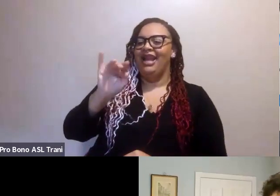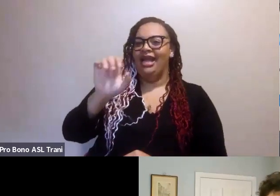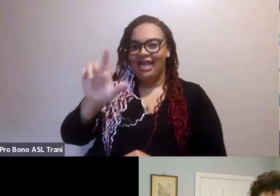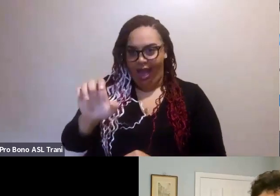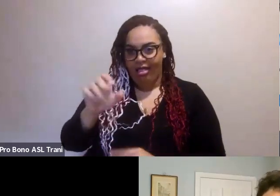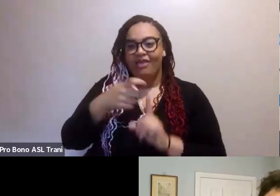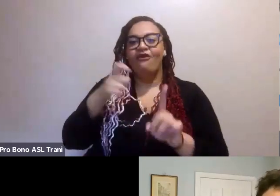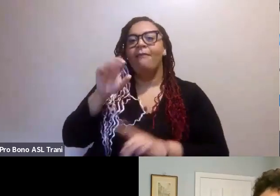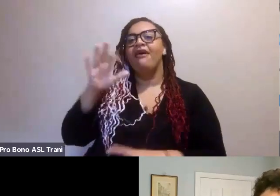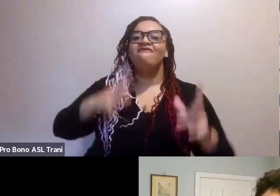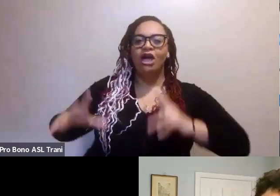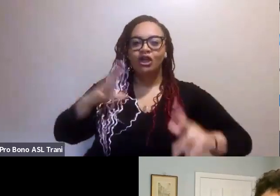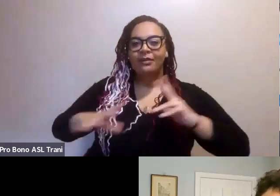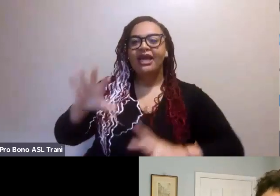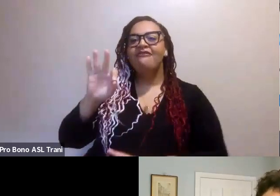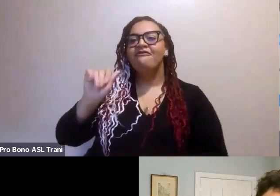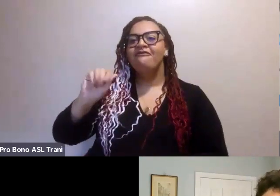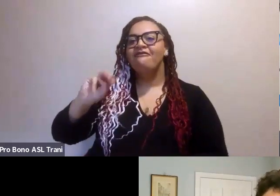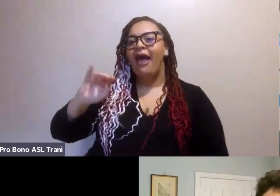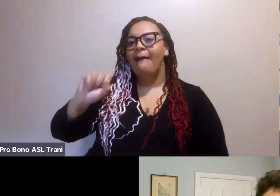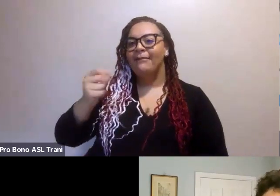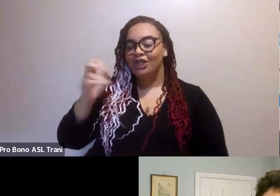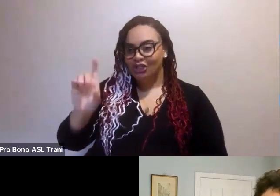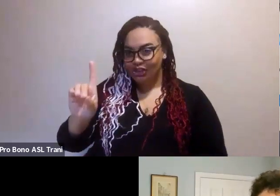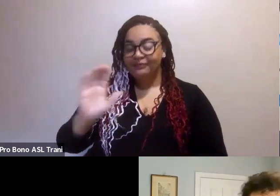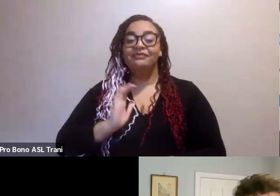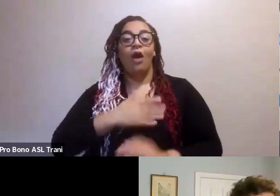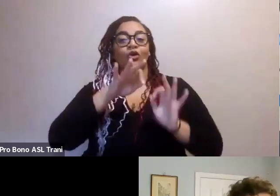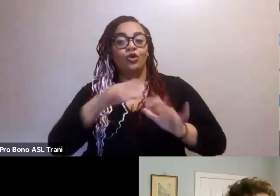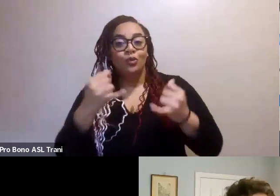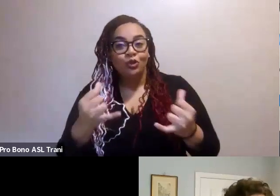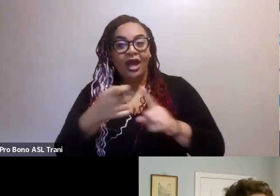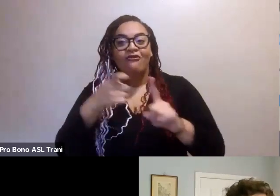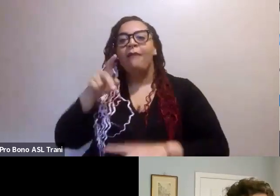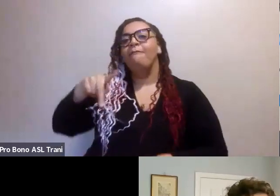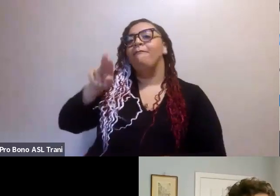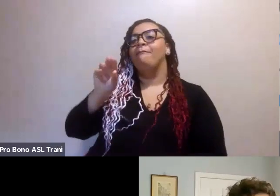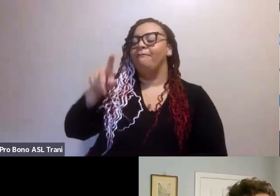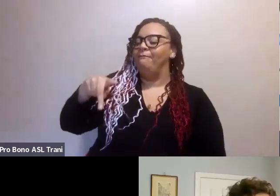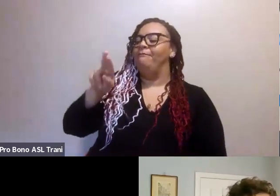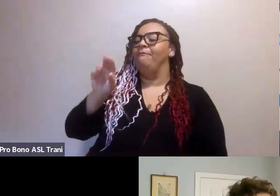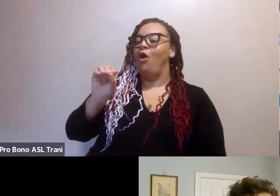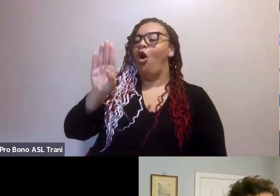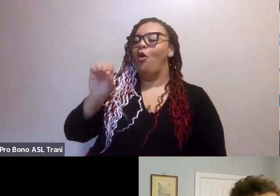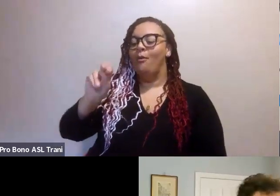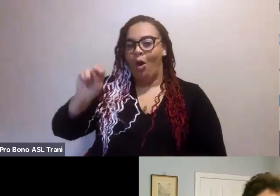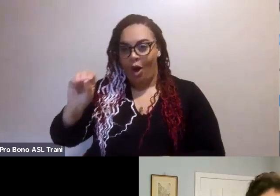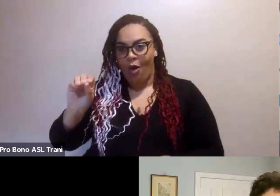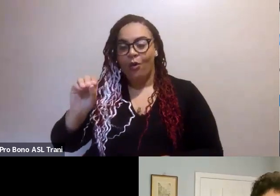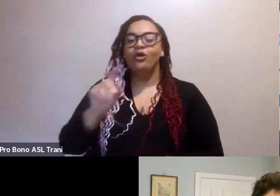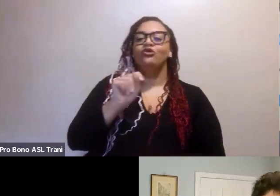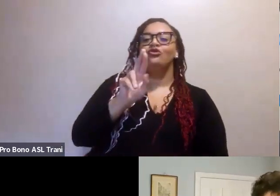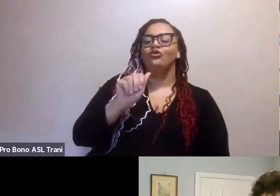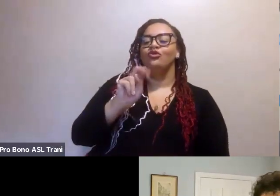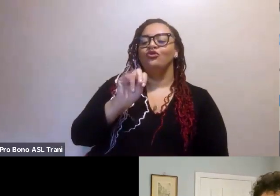Famished. Our interpreters today from Pro Bono ASL, Trani and Selena. Thank you very much.